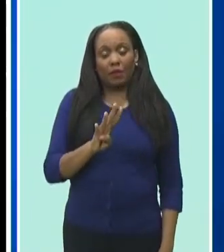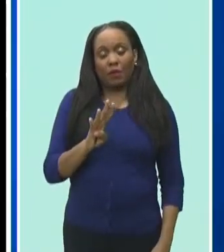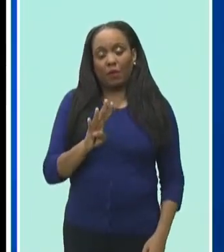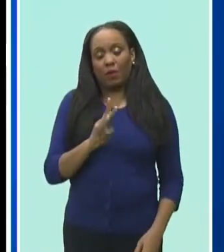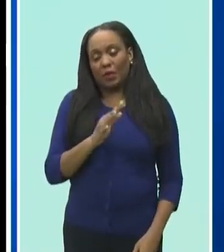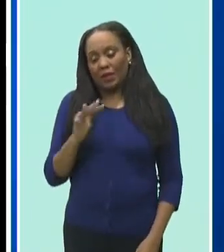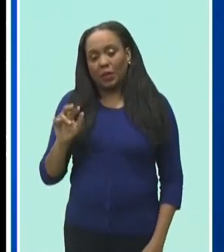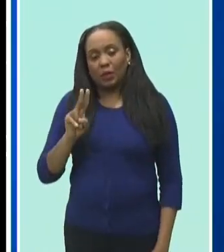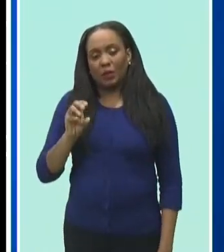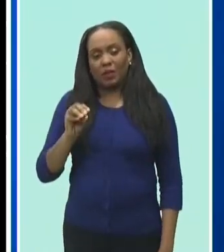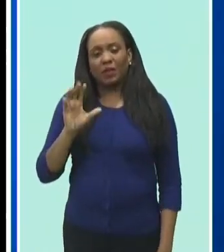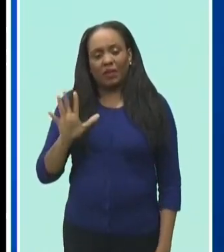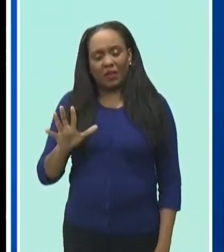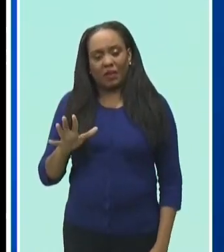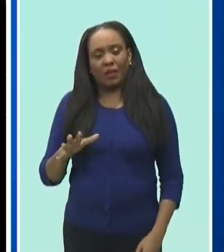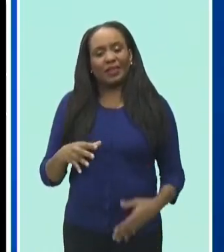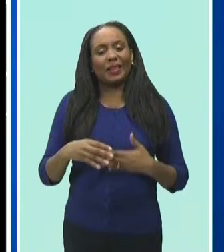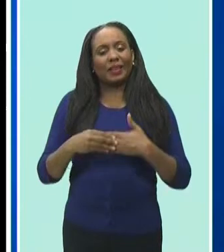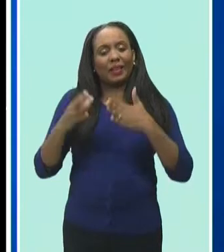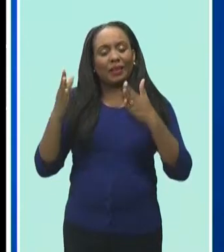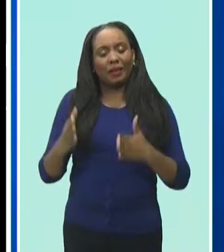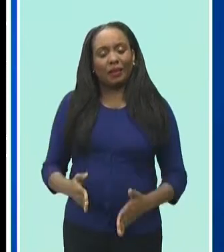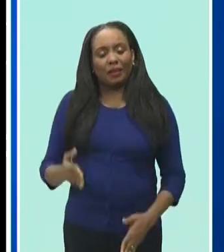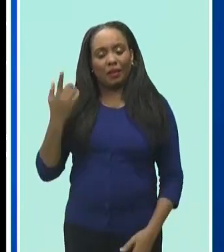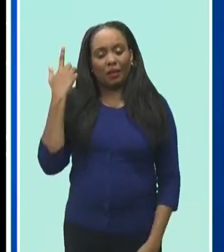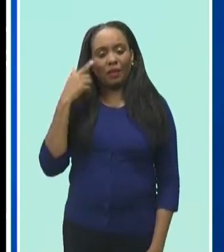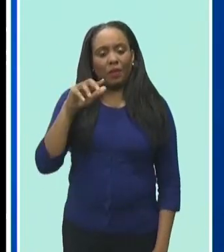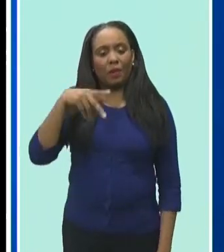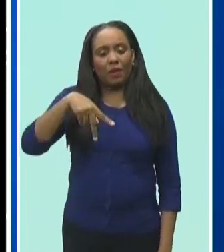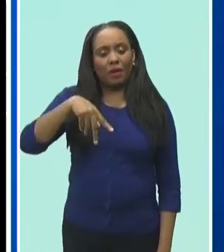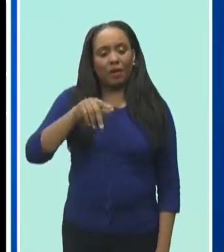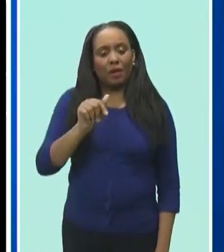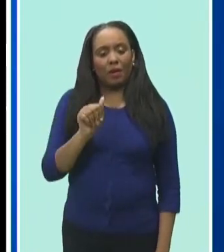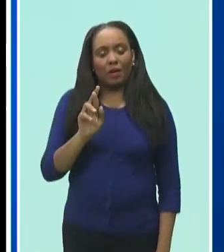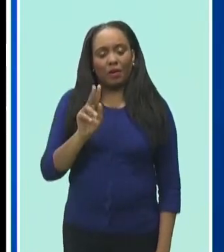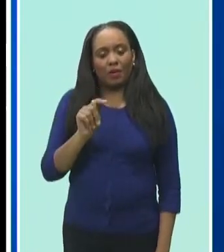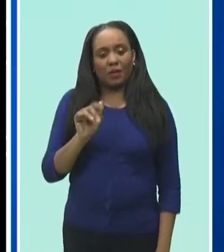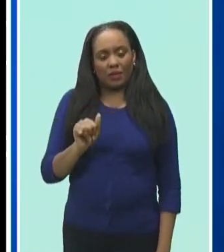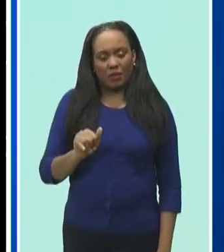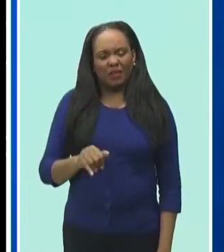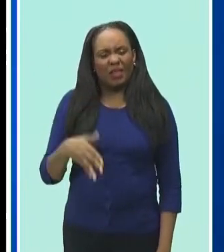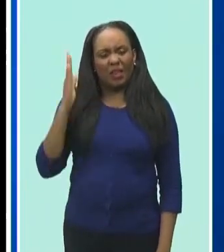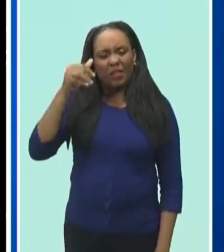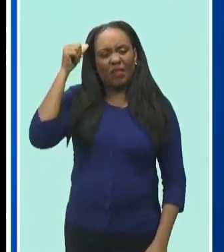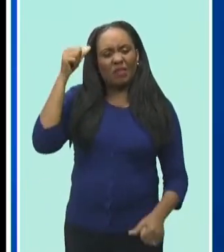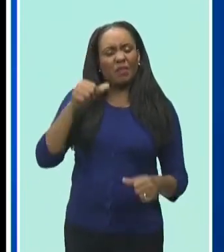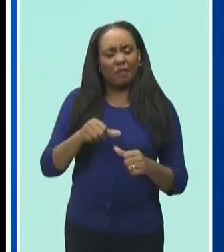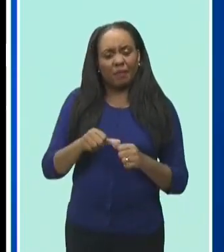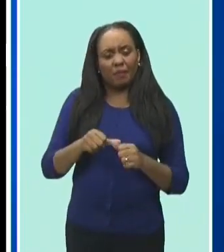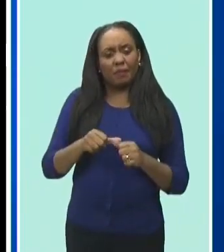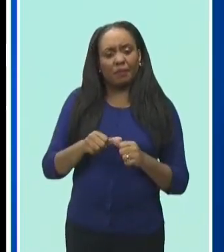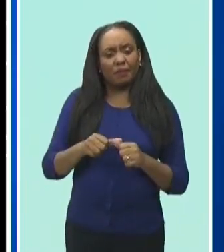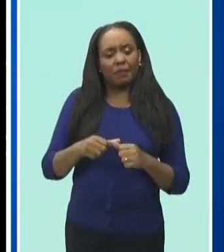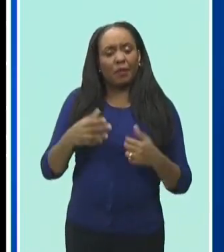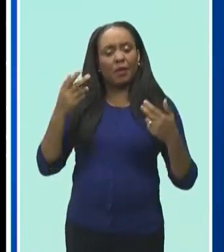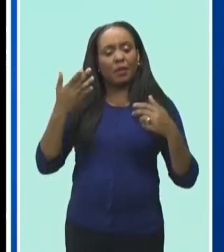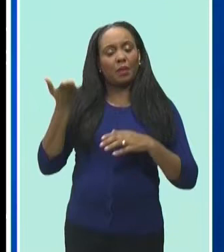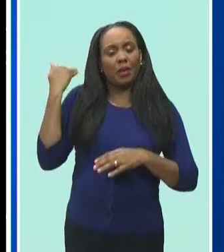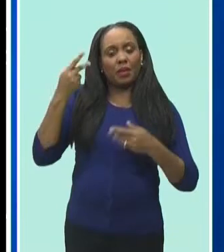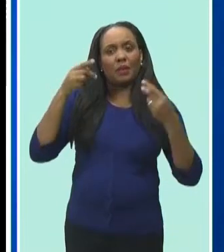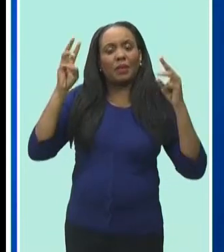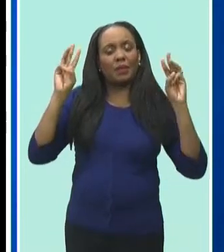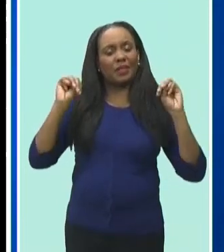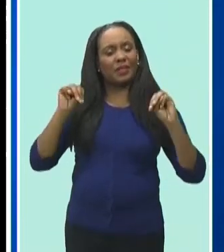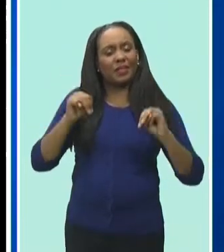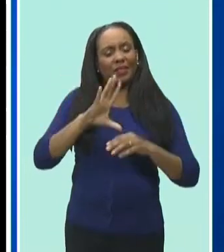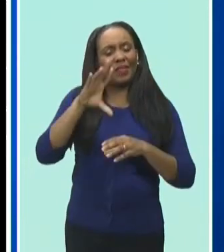to Seaga, political analyst Peter Wickham says he'll be remembered as one of the outstanding stalwarts on the political scene. I think the